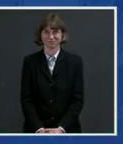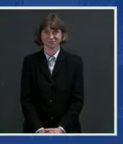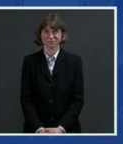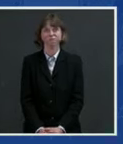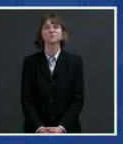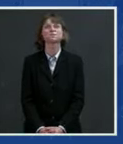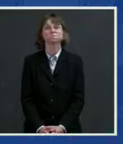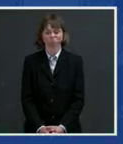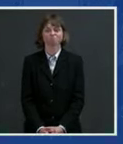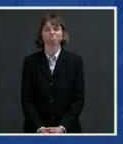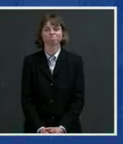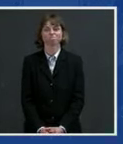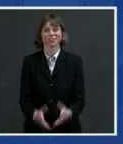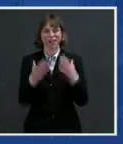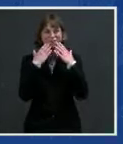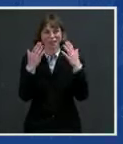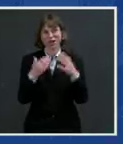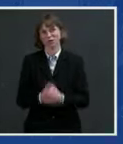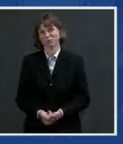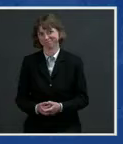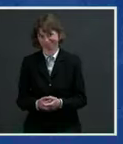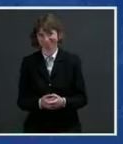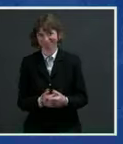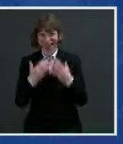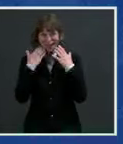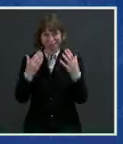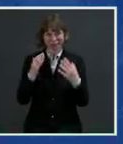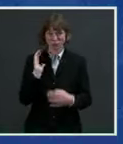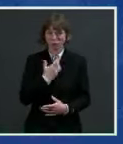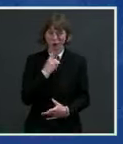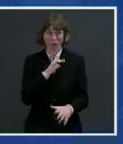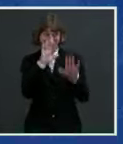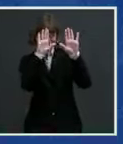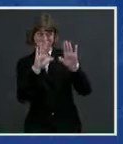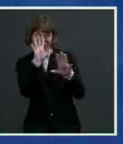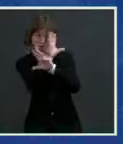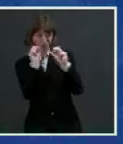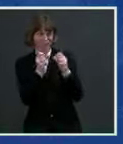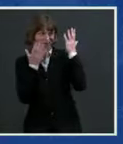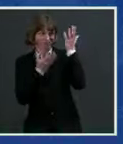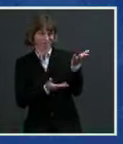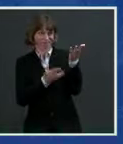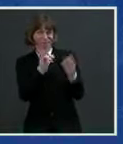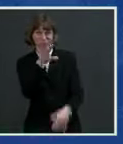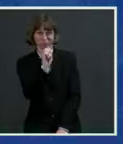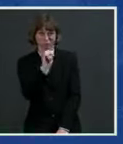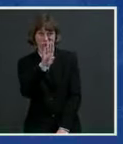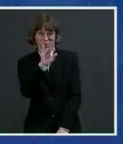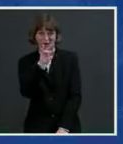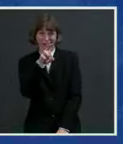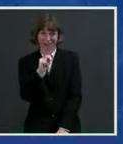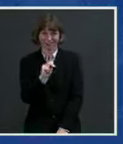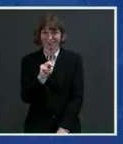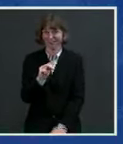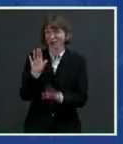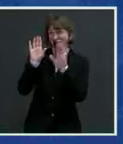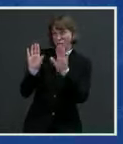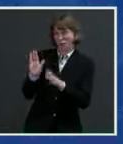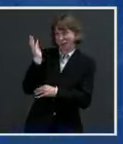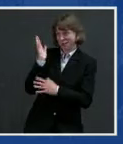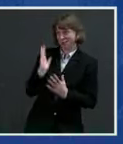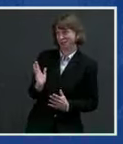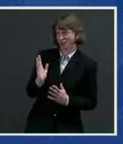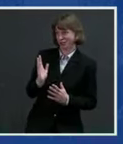Well, thank you. Thank you to our great President, Joe Biden, our great Speaker, Nancy